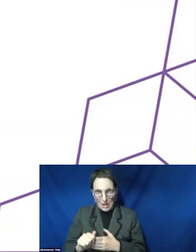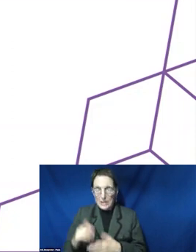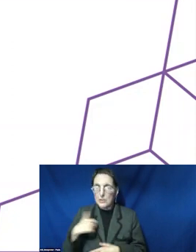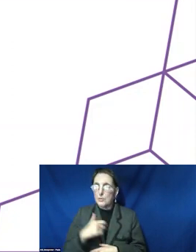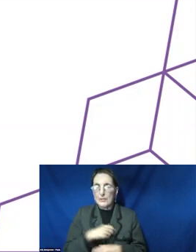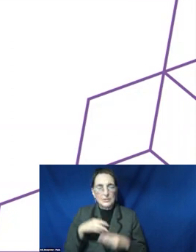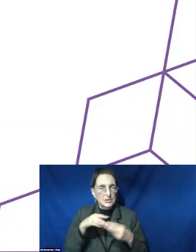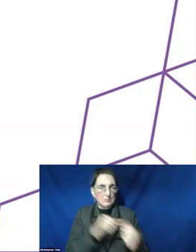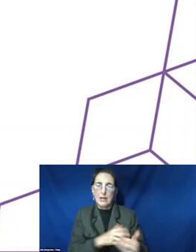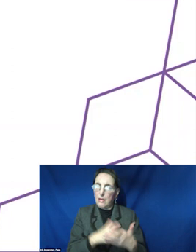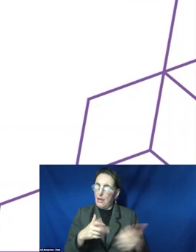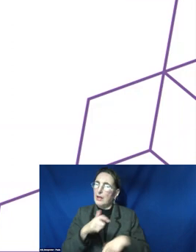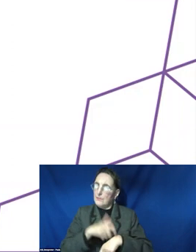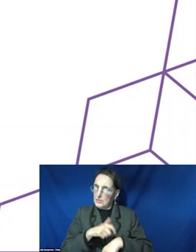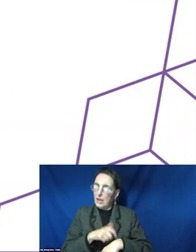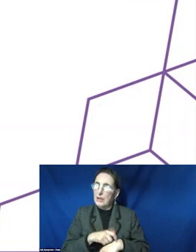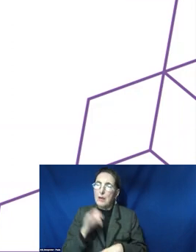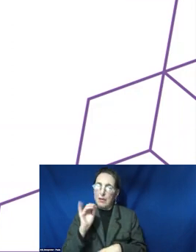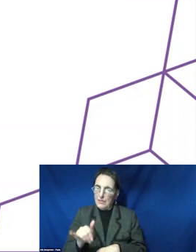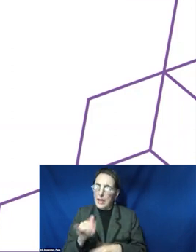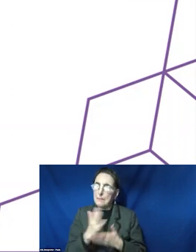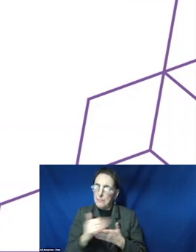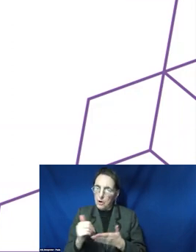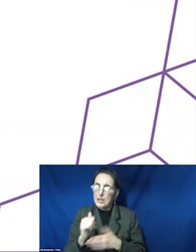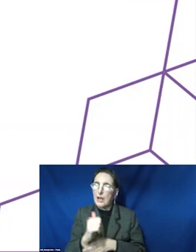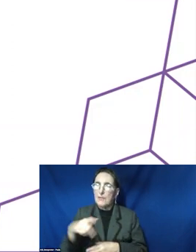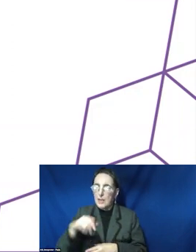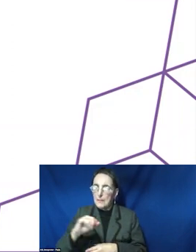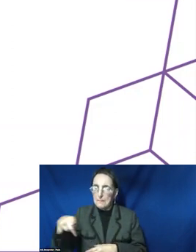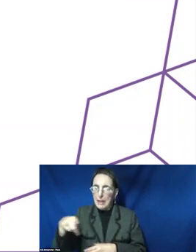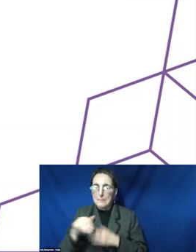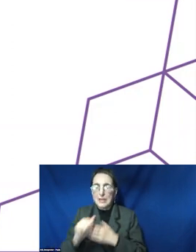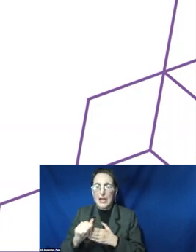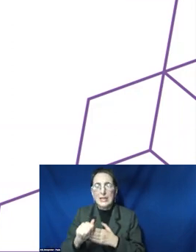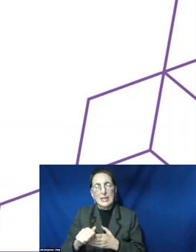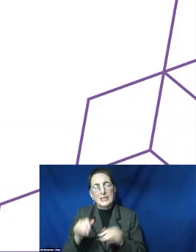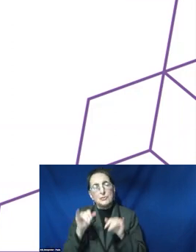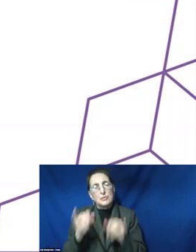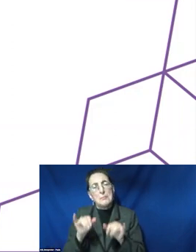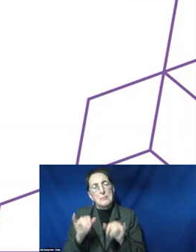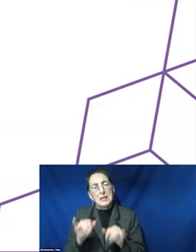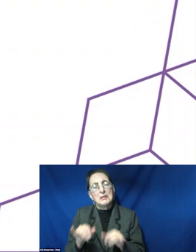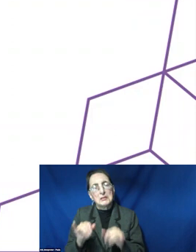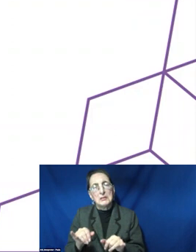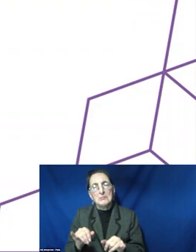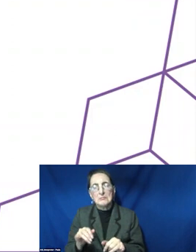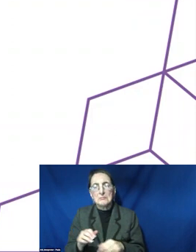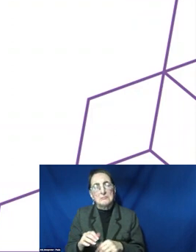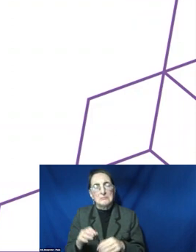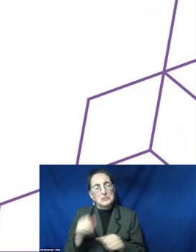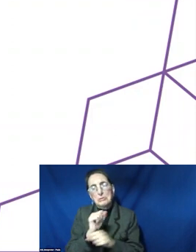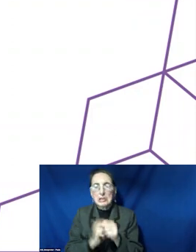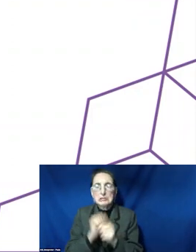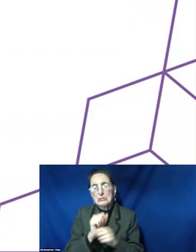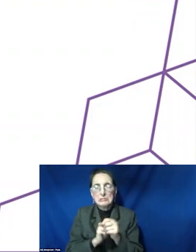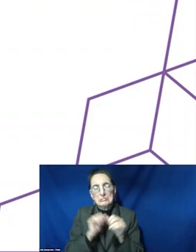spent a lot of time on this section in the PAP guide, and it's remained largely intact in terms of structure for